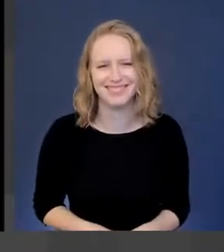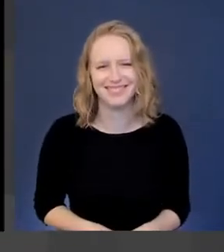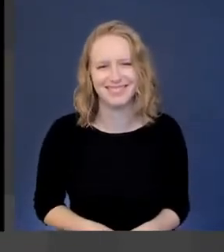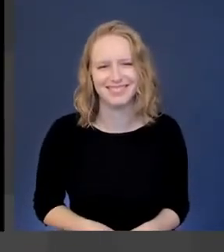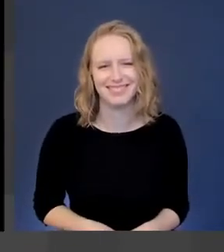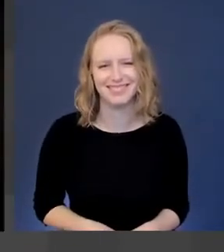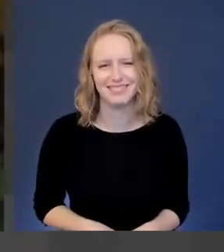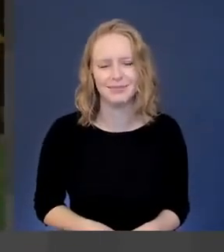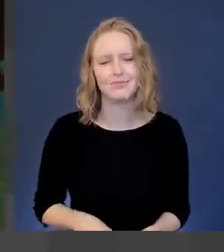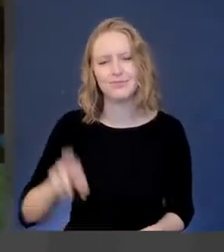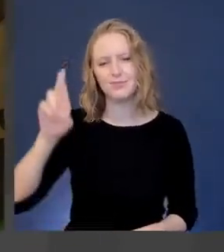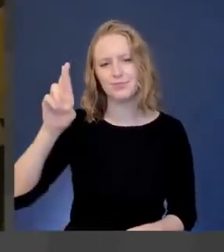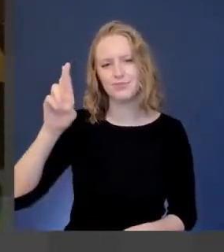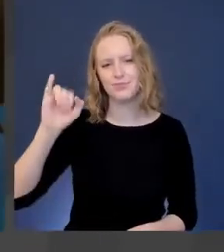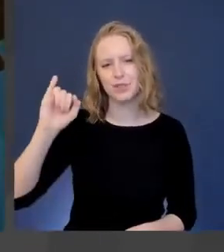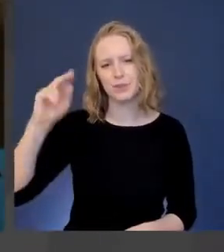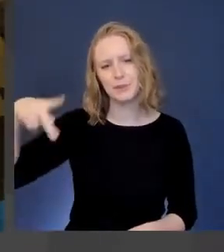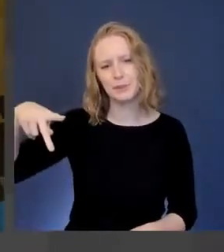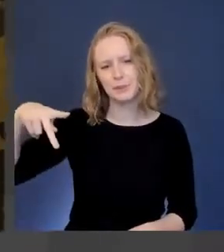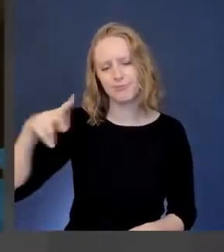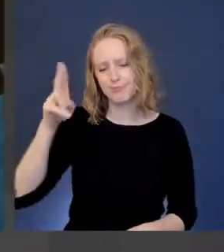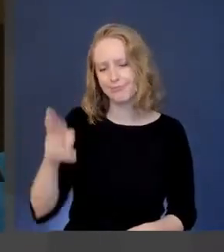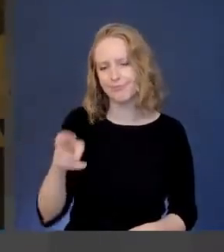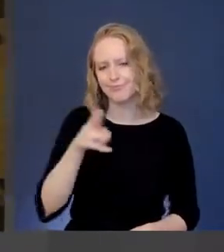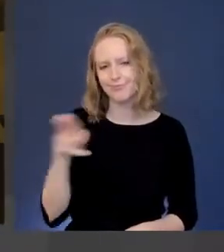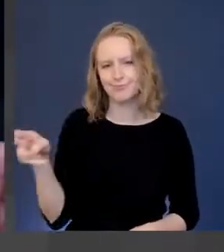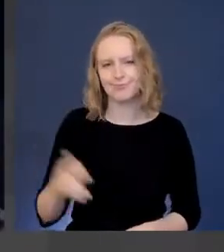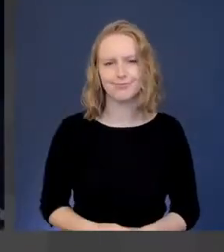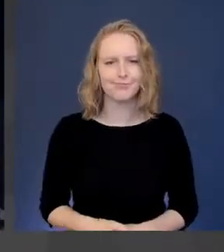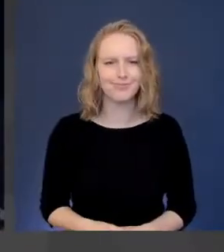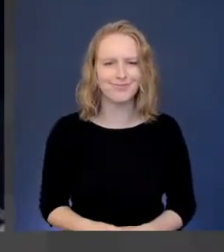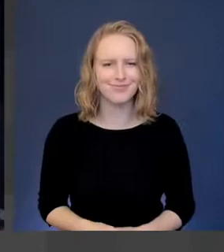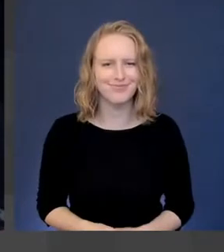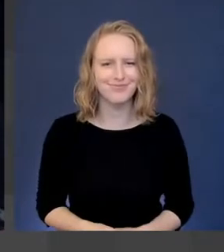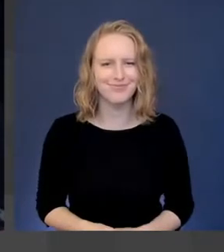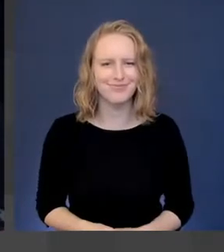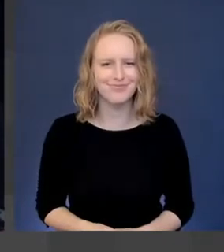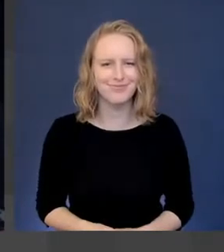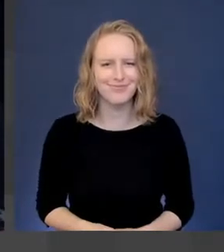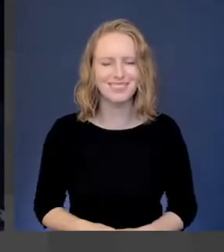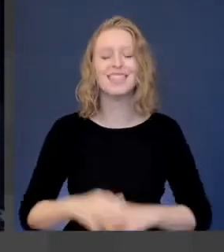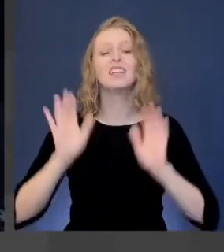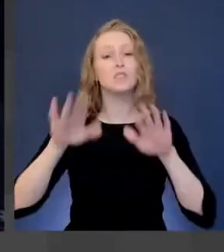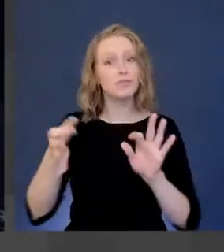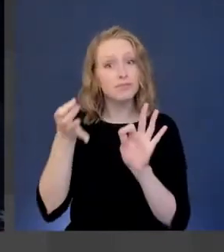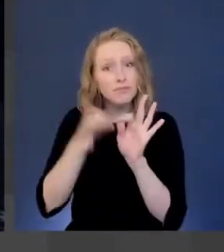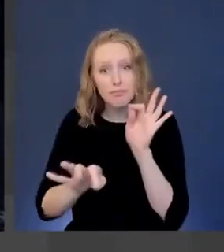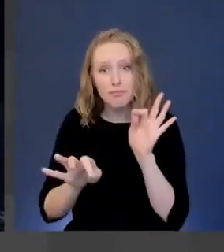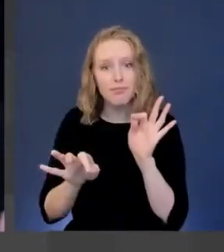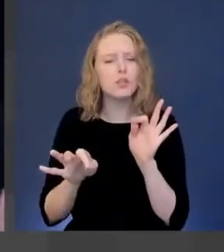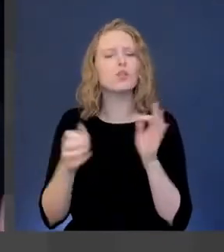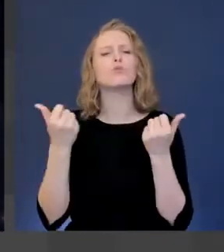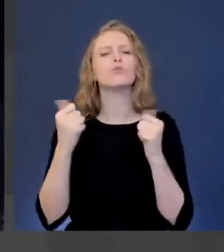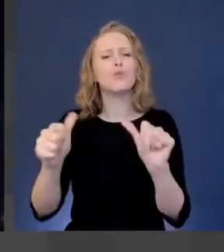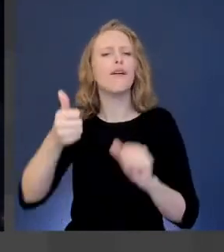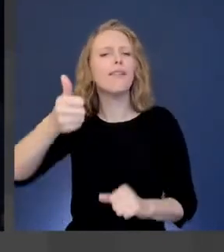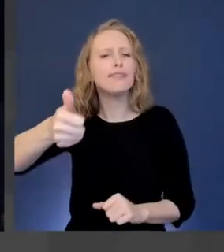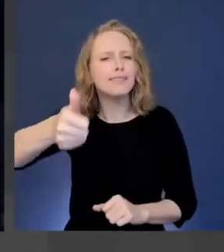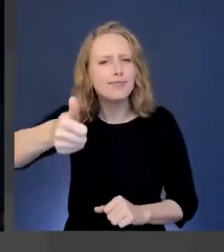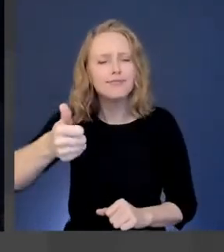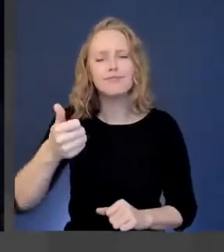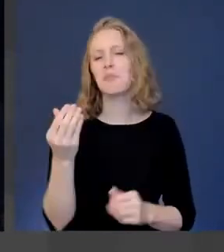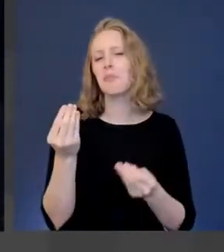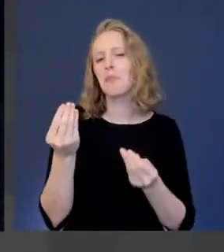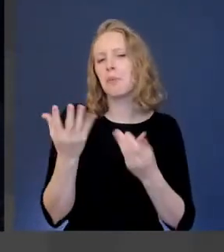Rest in peace, piggy. But there we go. As simple as that. Give this a try at home. Let me know how it goes. And yeah, this